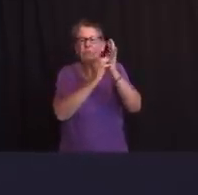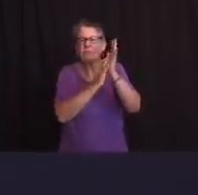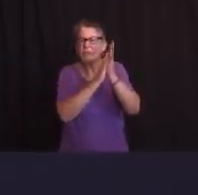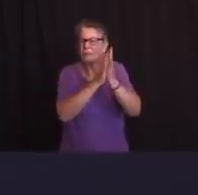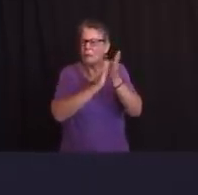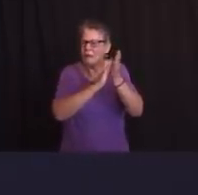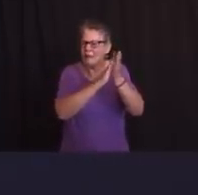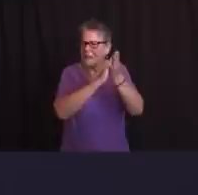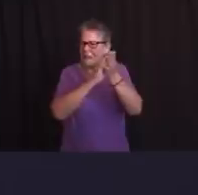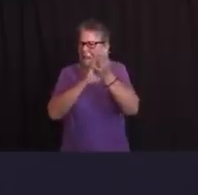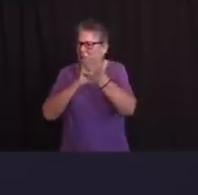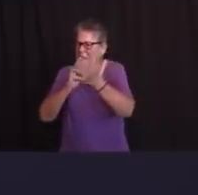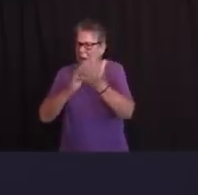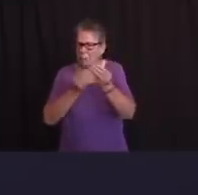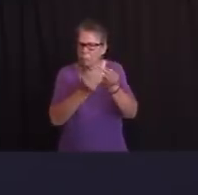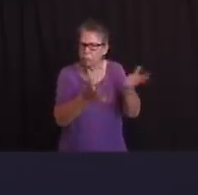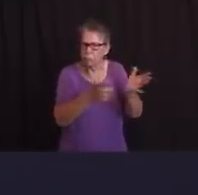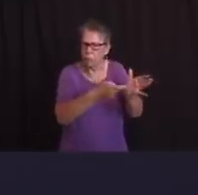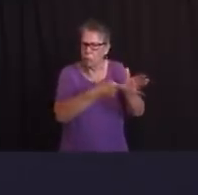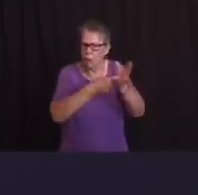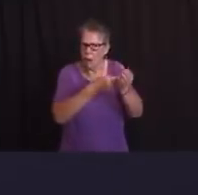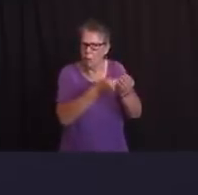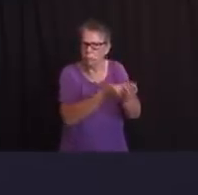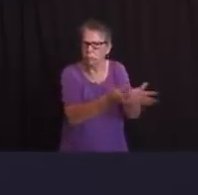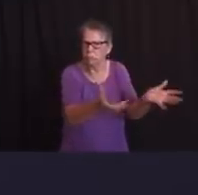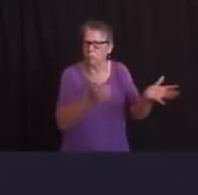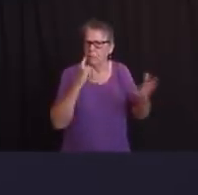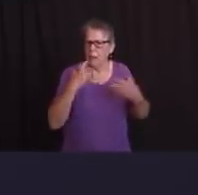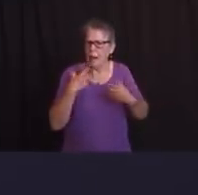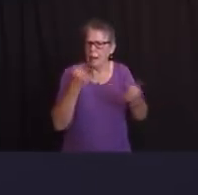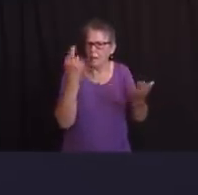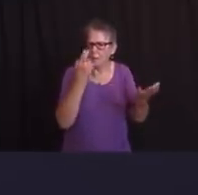that as best we can and as quickly as we can. And